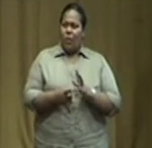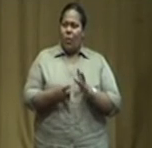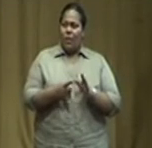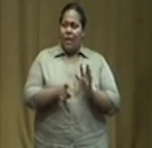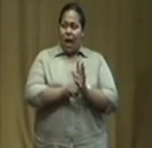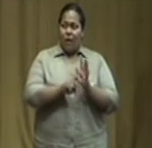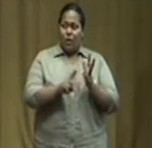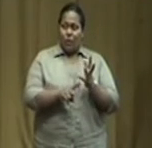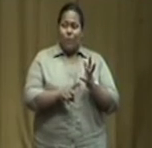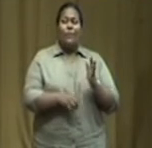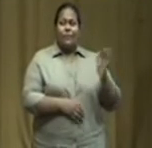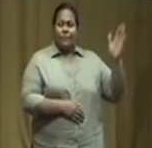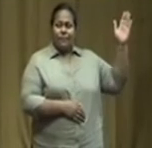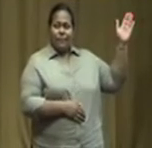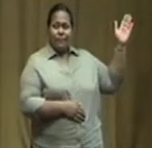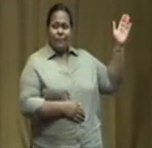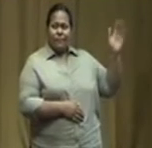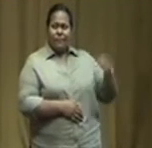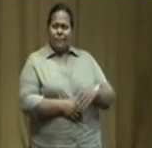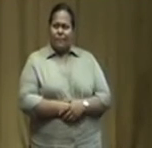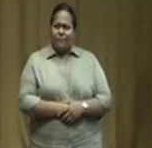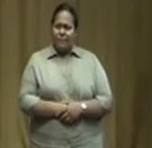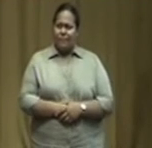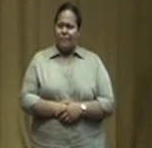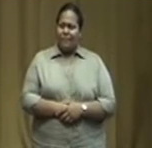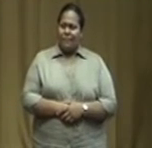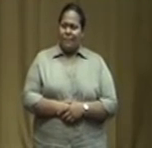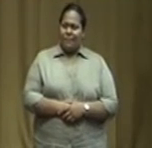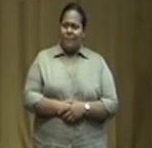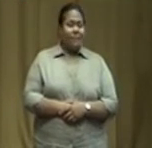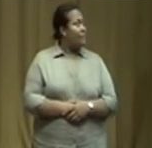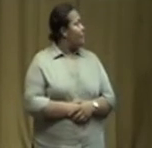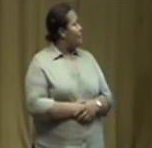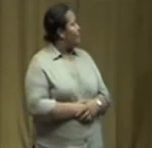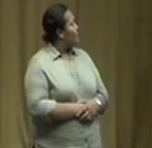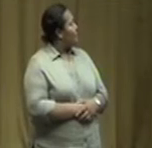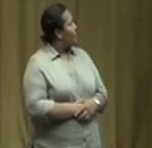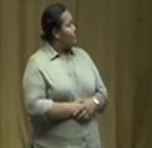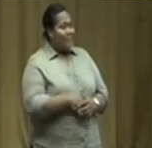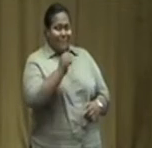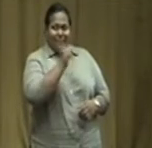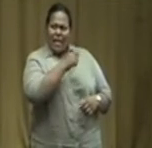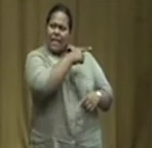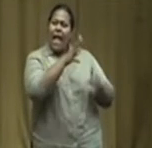It is, it's been designed, responsive design. Okay.